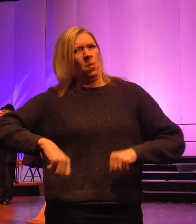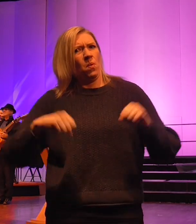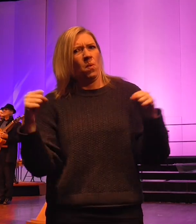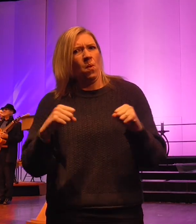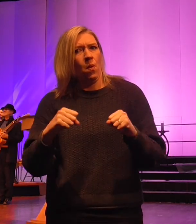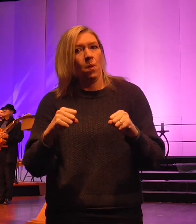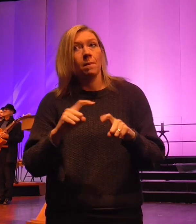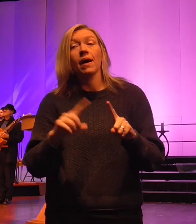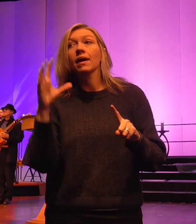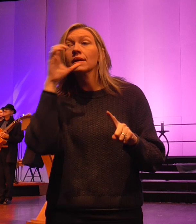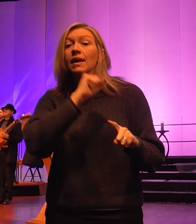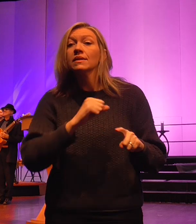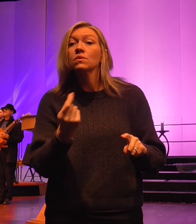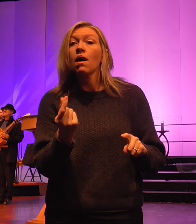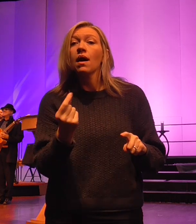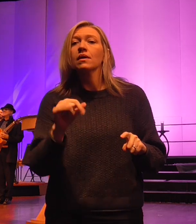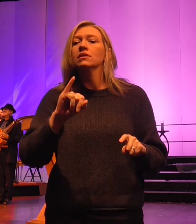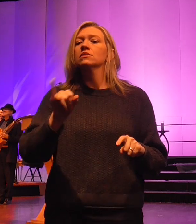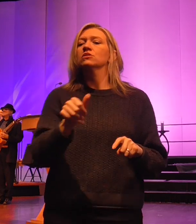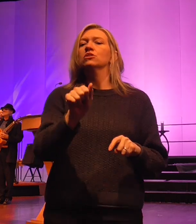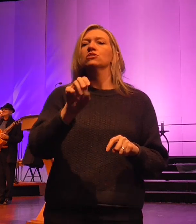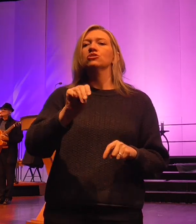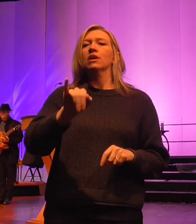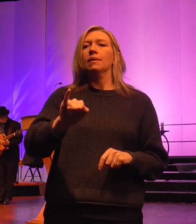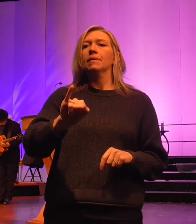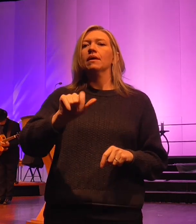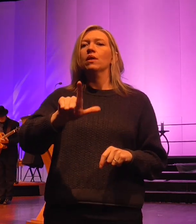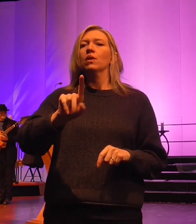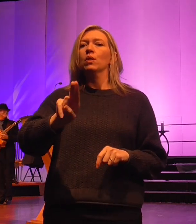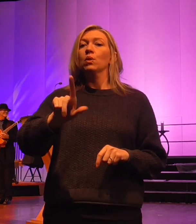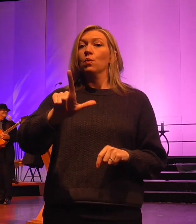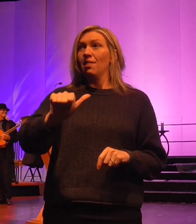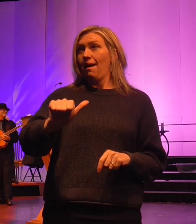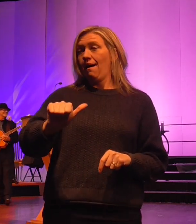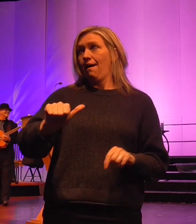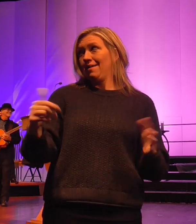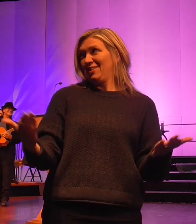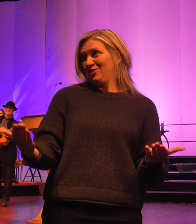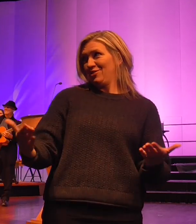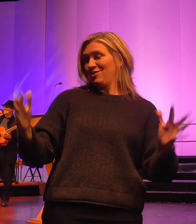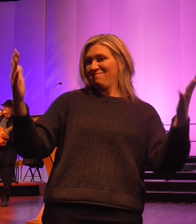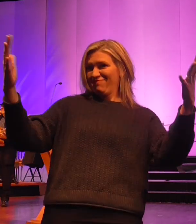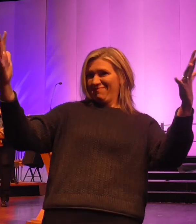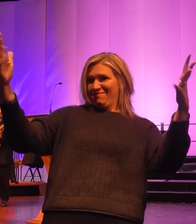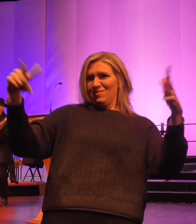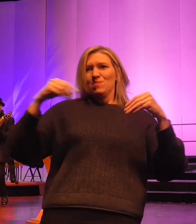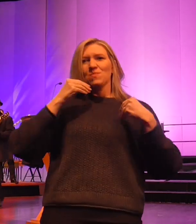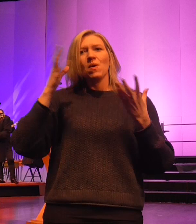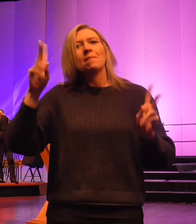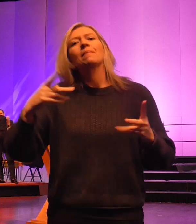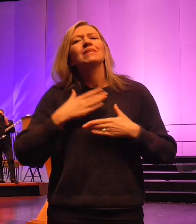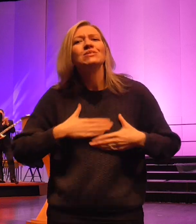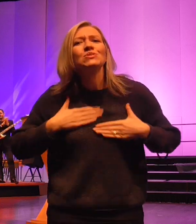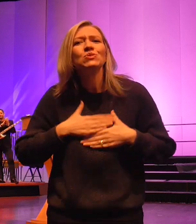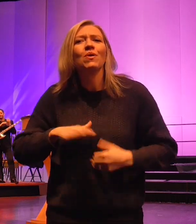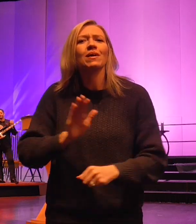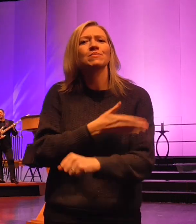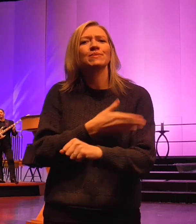what? Jamie Lula is here to warm us all up. So please enjoy Jamie Lula.